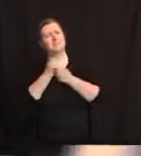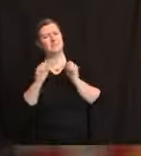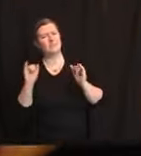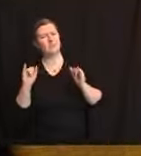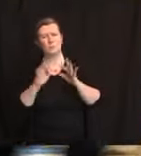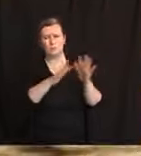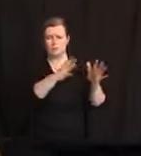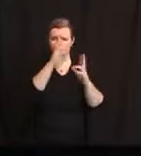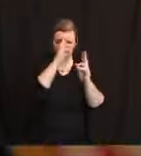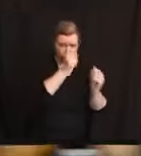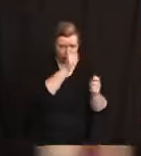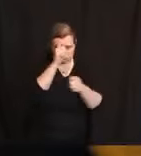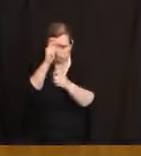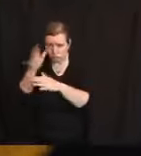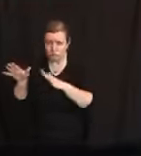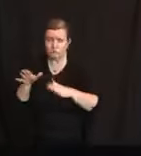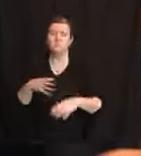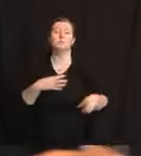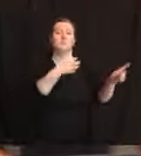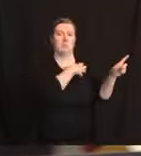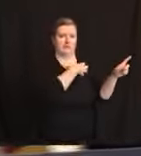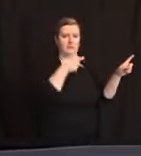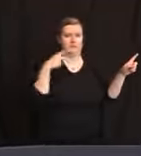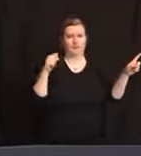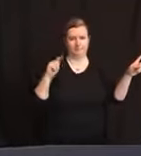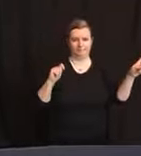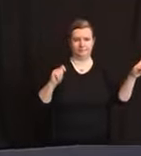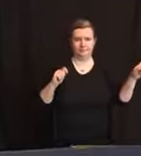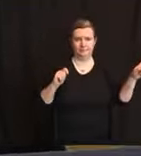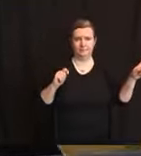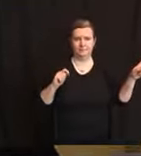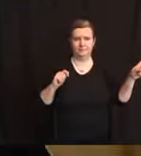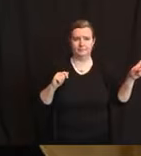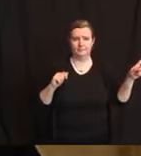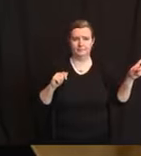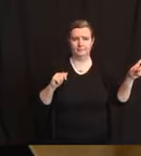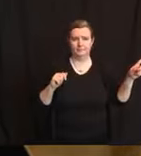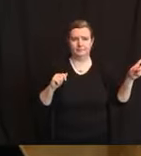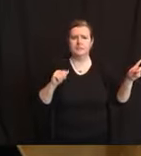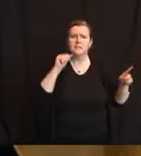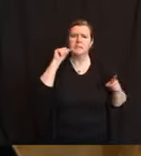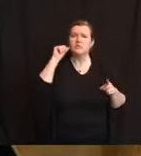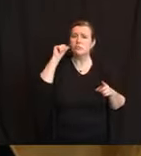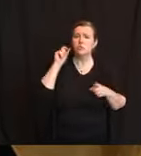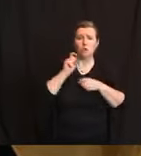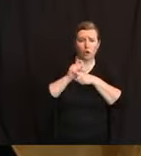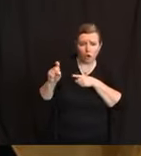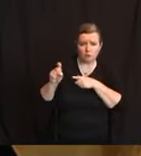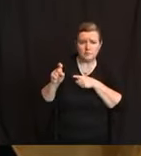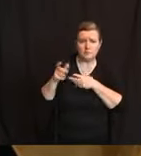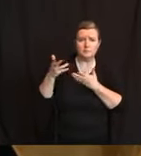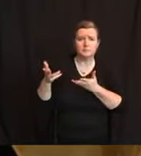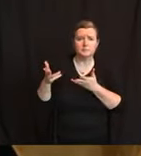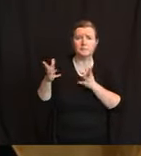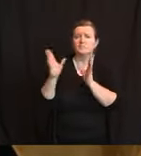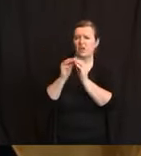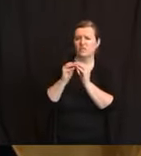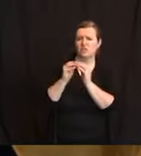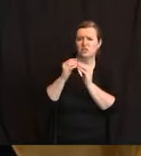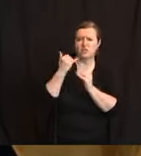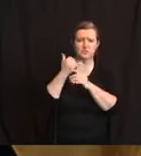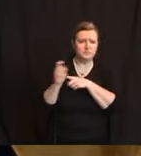add briefly that as recently as this morning, we were on with Mike Delamater, Ocean County and Cape May County, do the special police